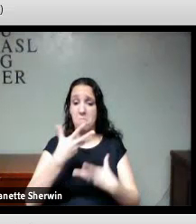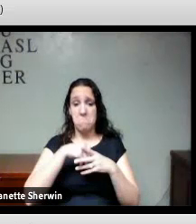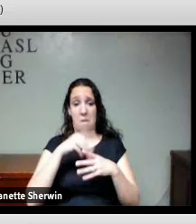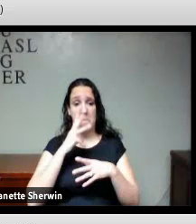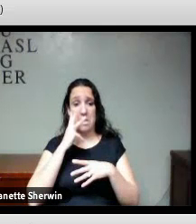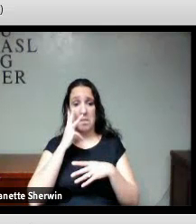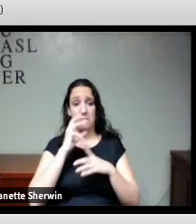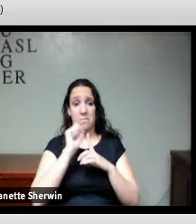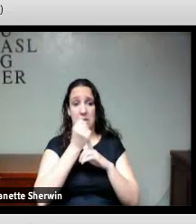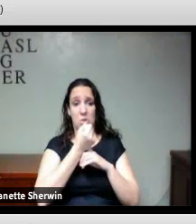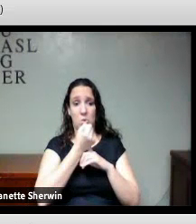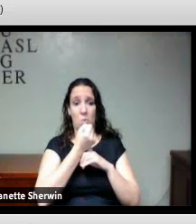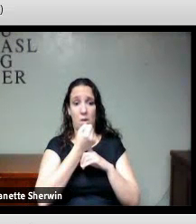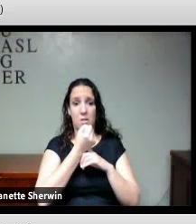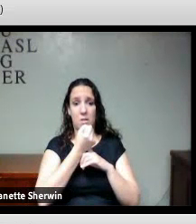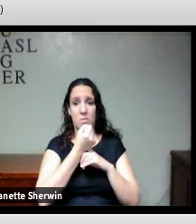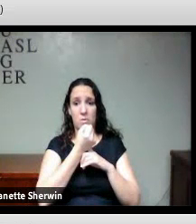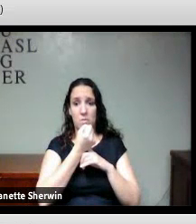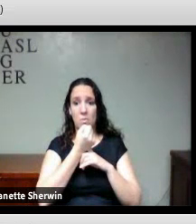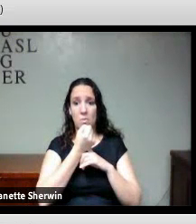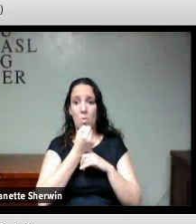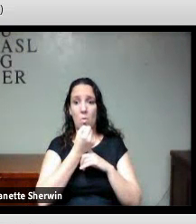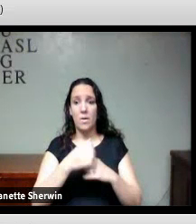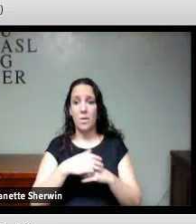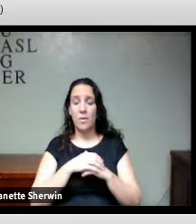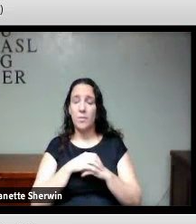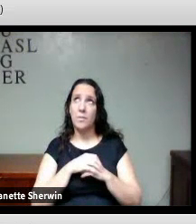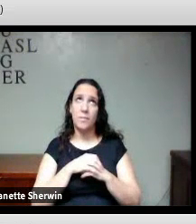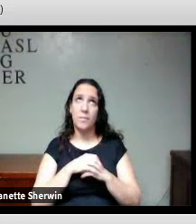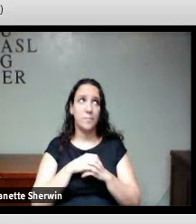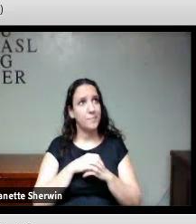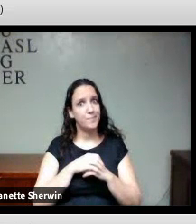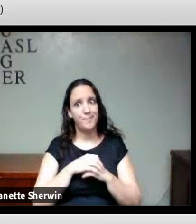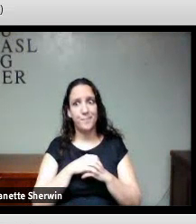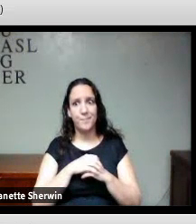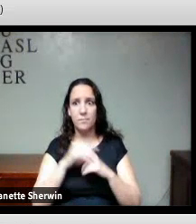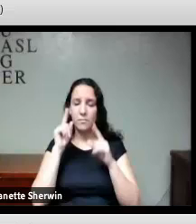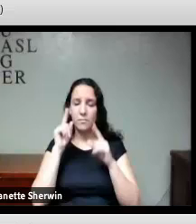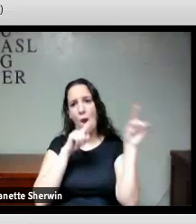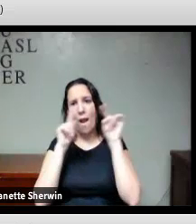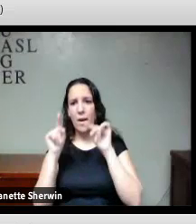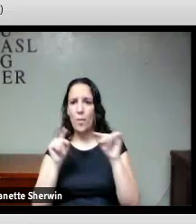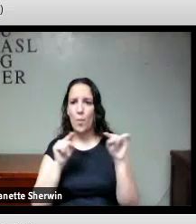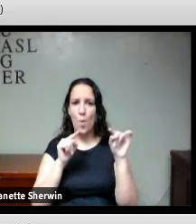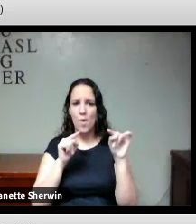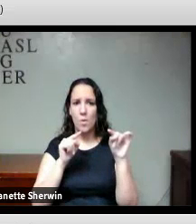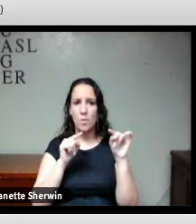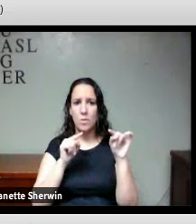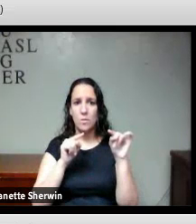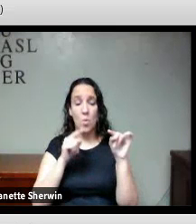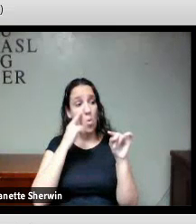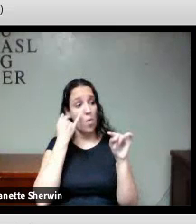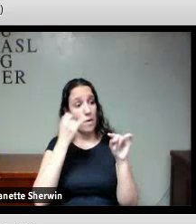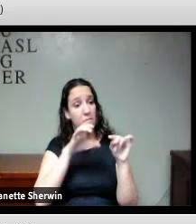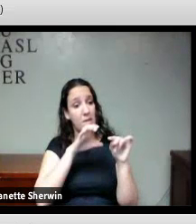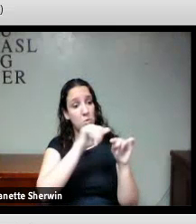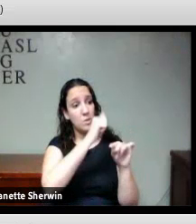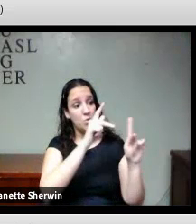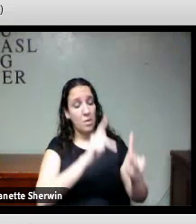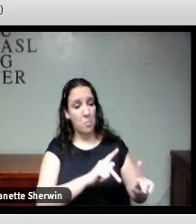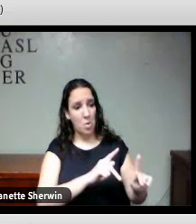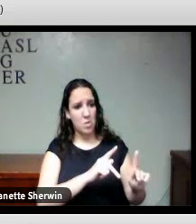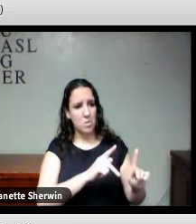that was being the eye rolled at person. I've been in situations where it was somebody else they were rolling their eyes about, but my thought was, what are they